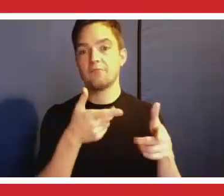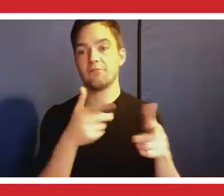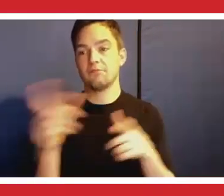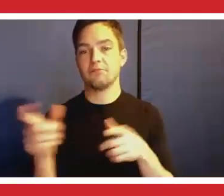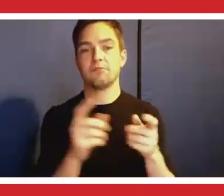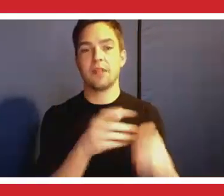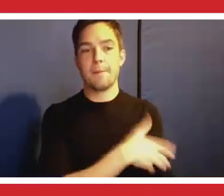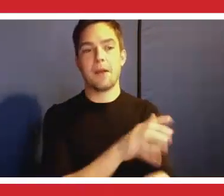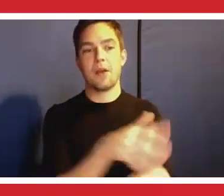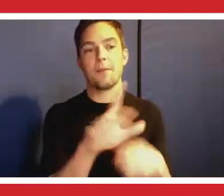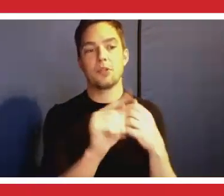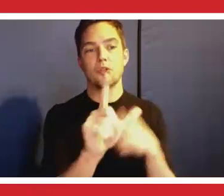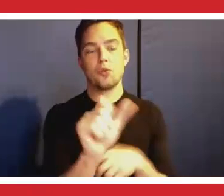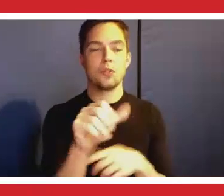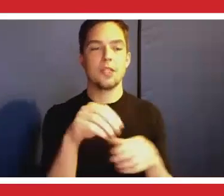nice commoditized way.